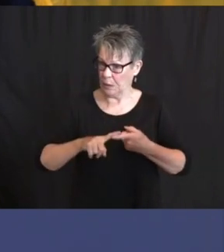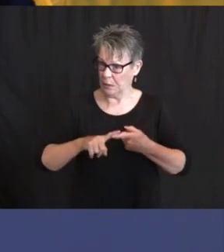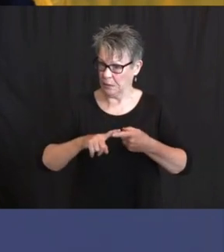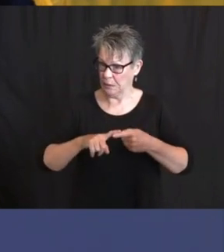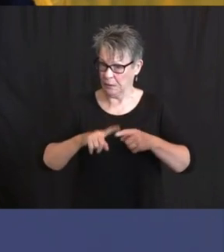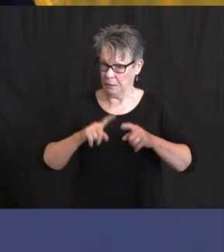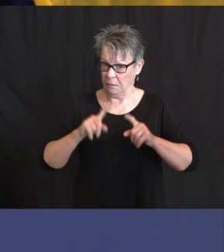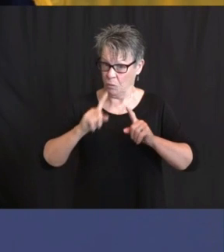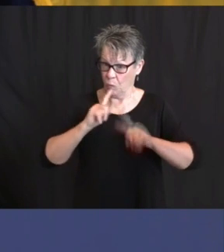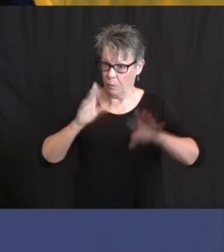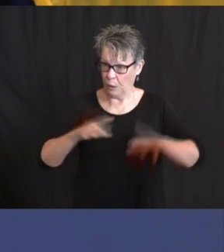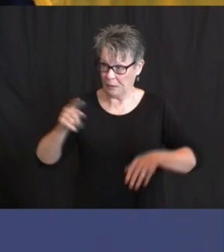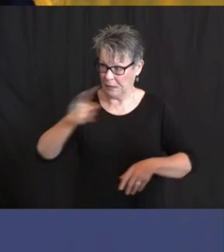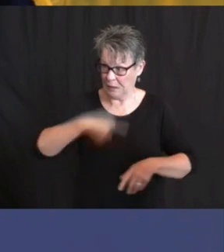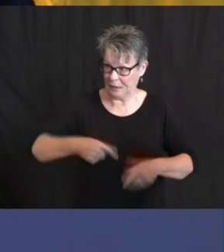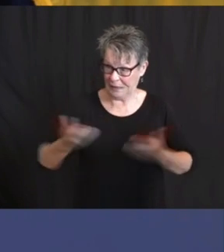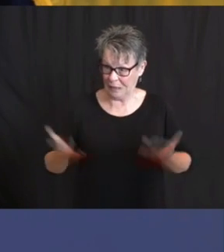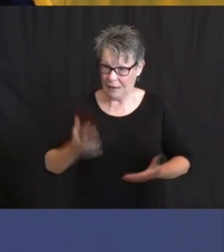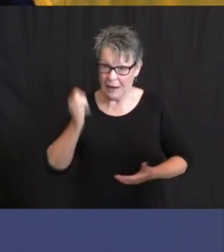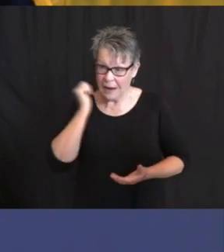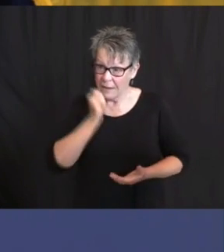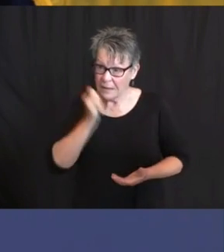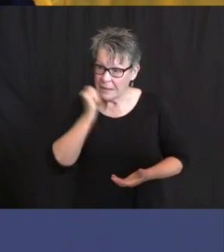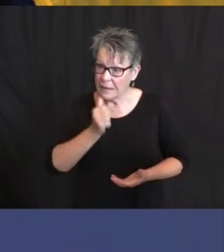you're taking other people out as well?